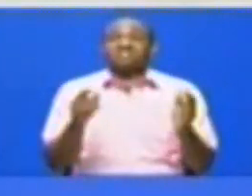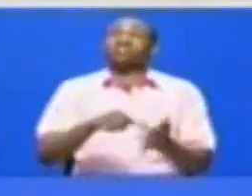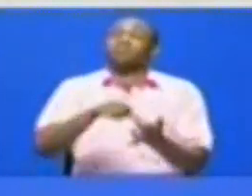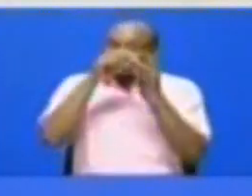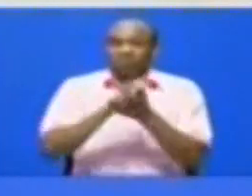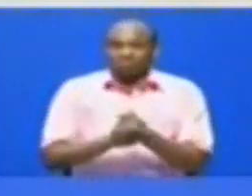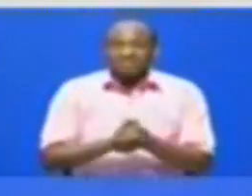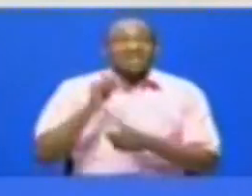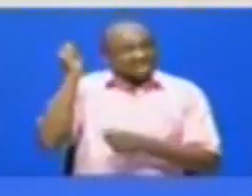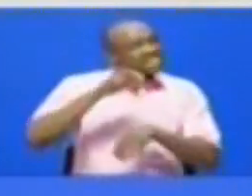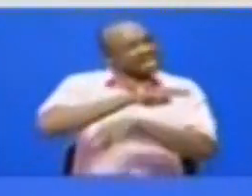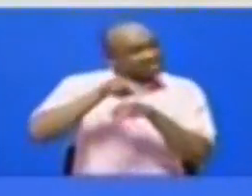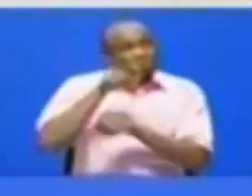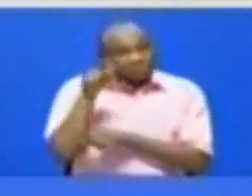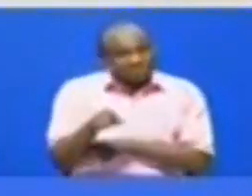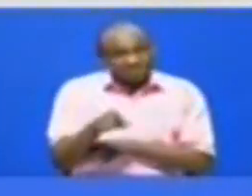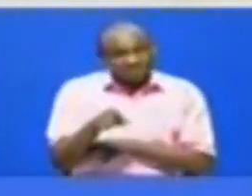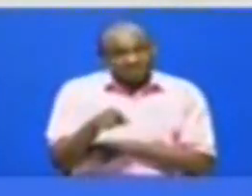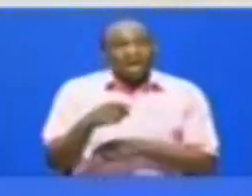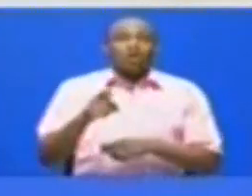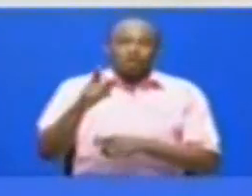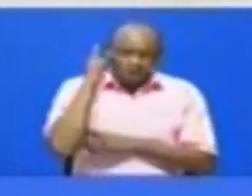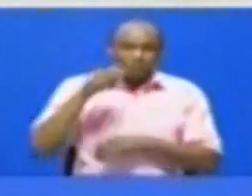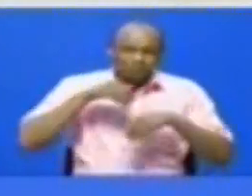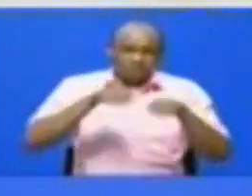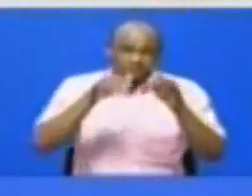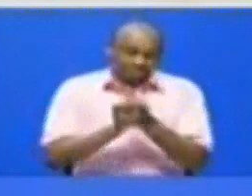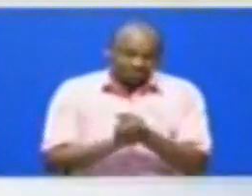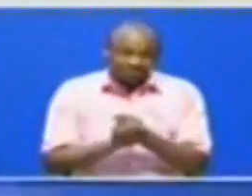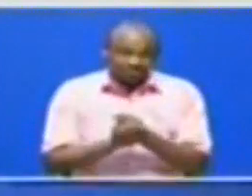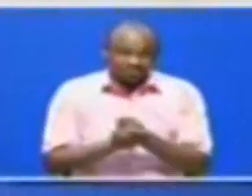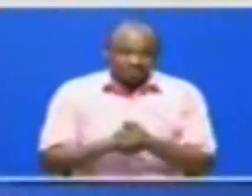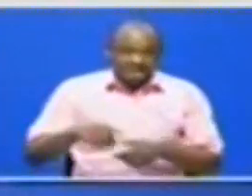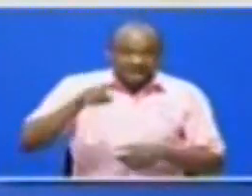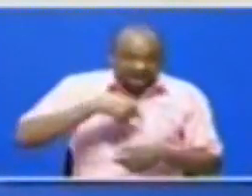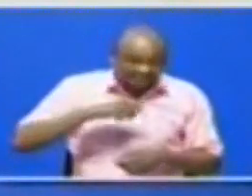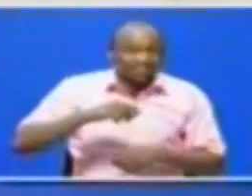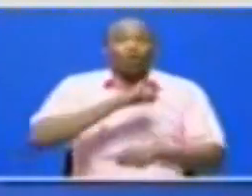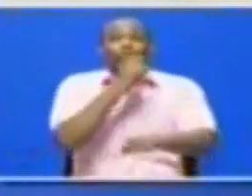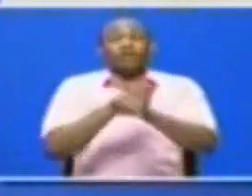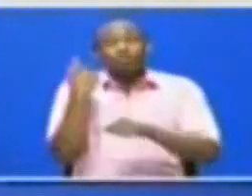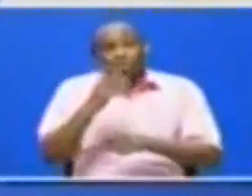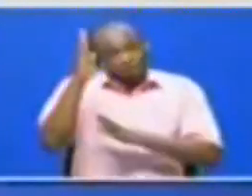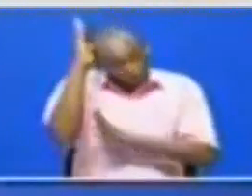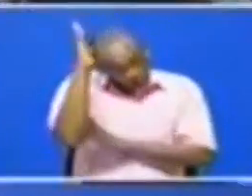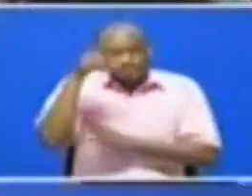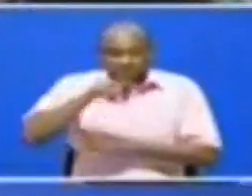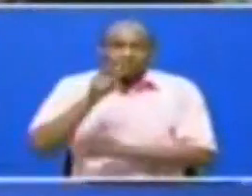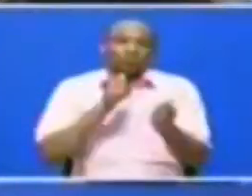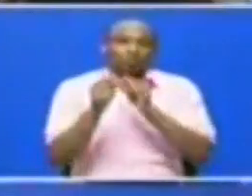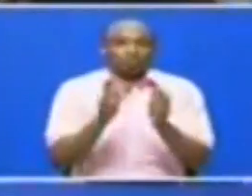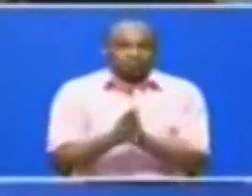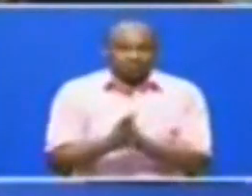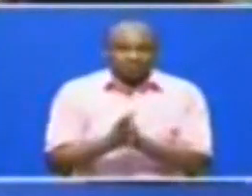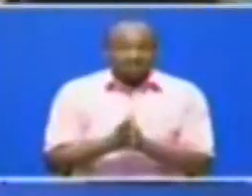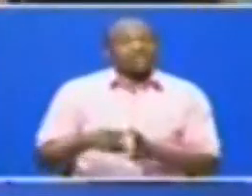Kenya is a nation under the rule of law, a nation under the authority of God himself. Dare you